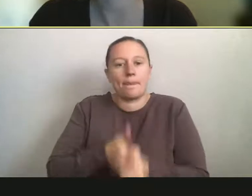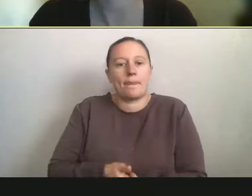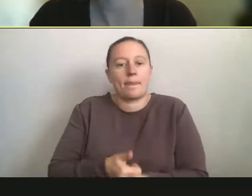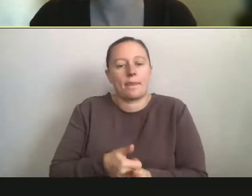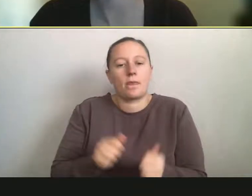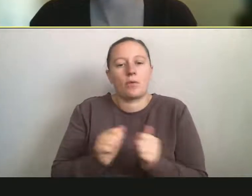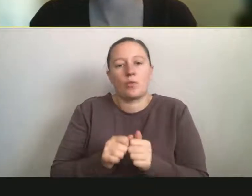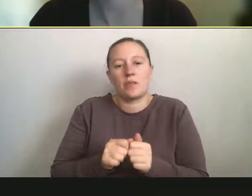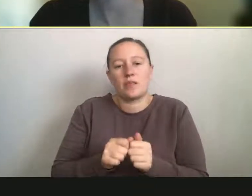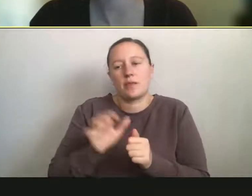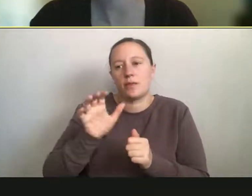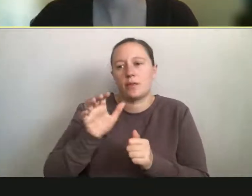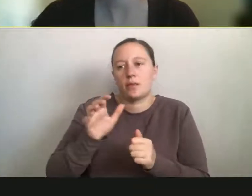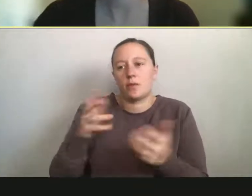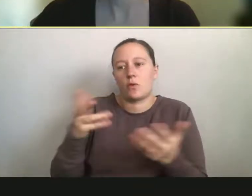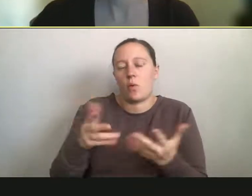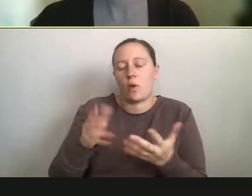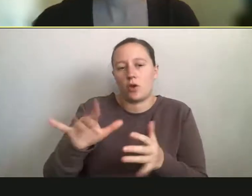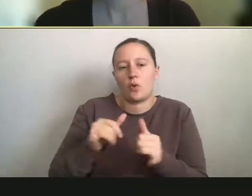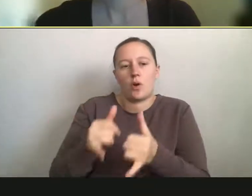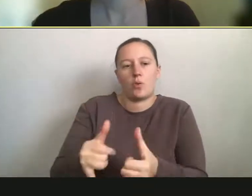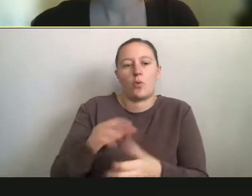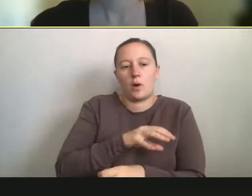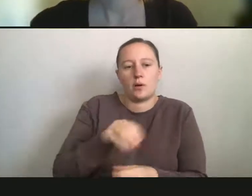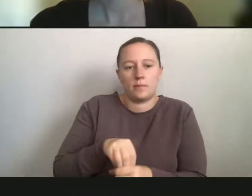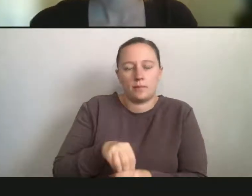and conditions of your award more generally as well.